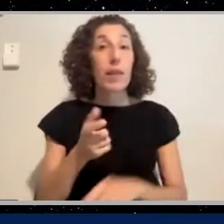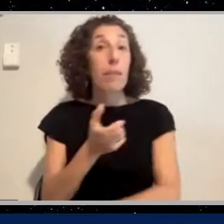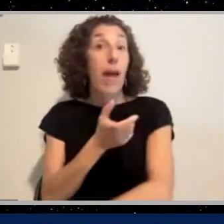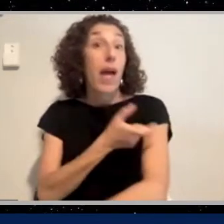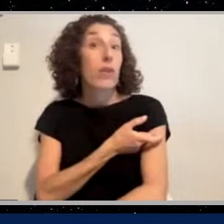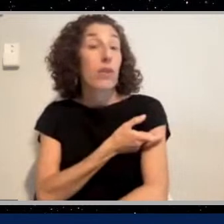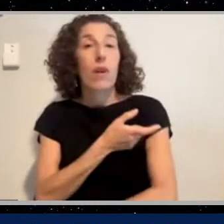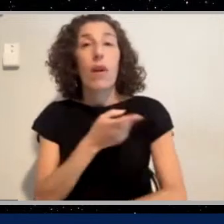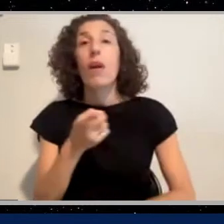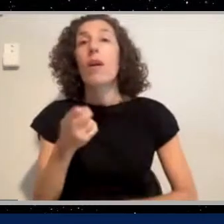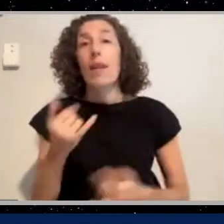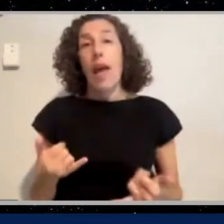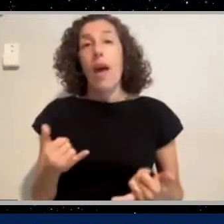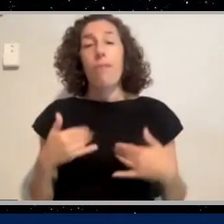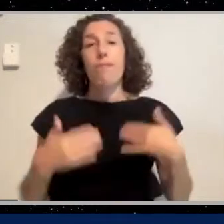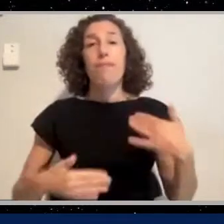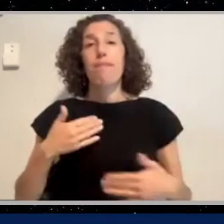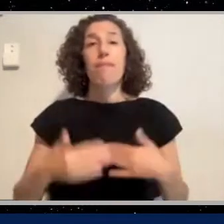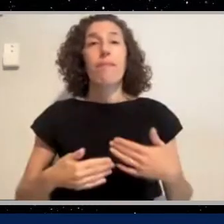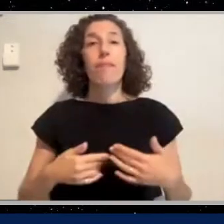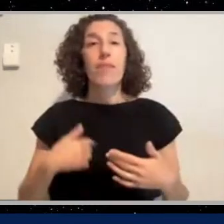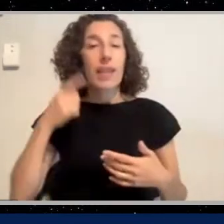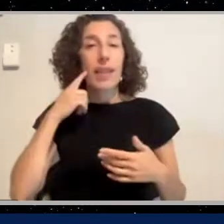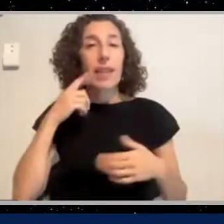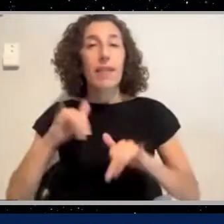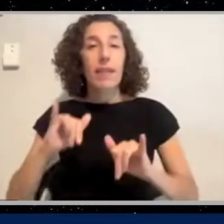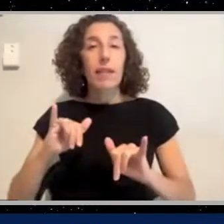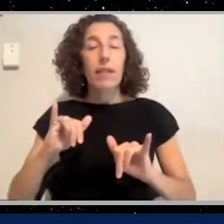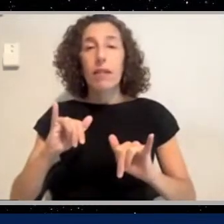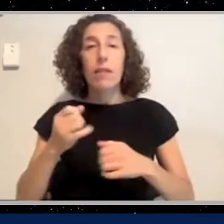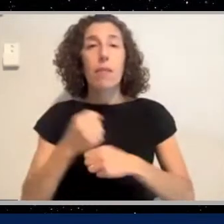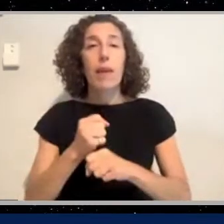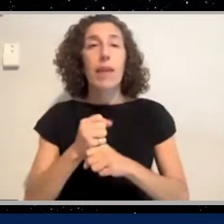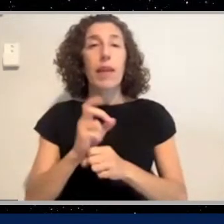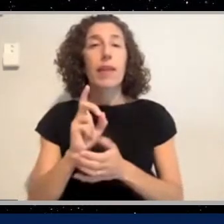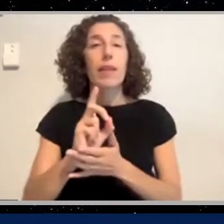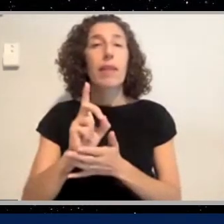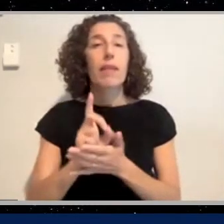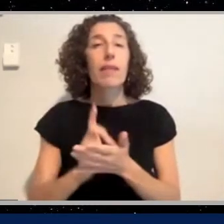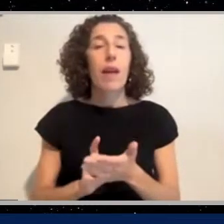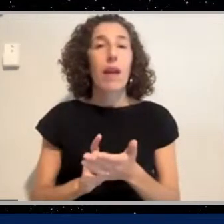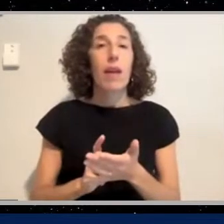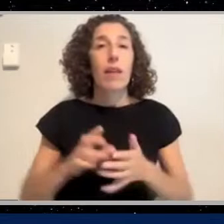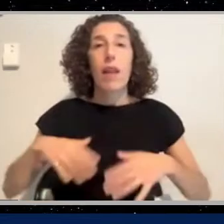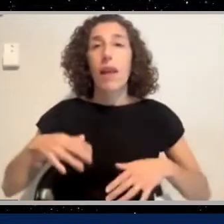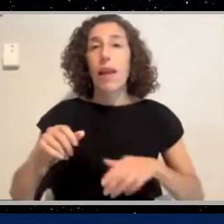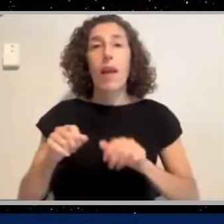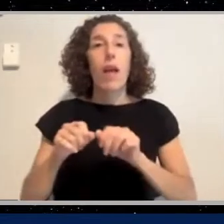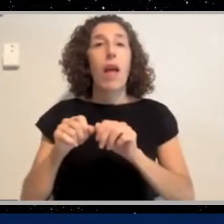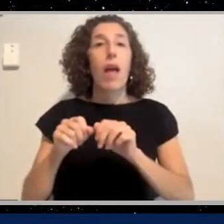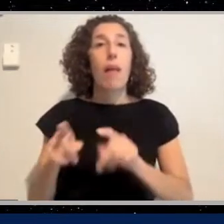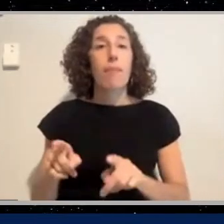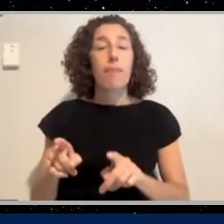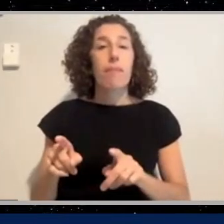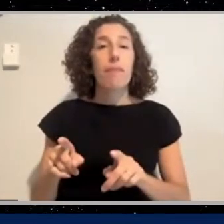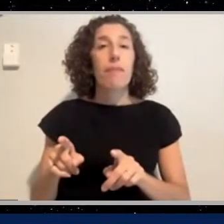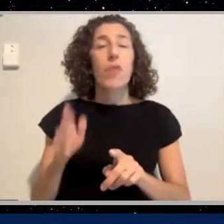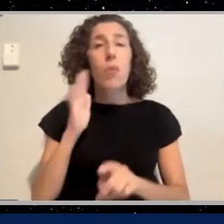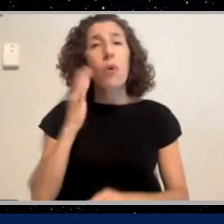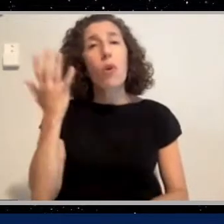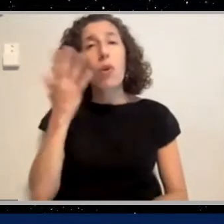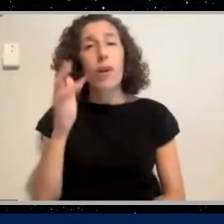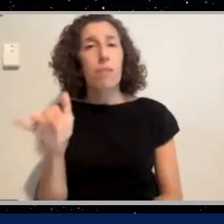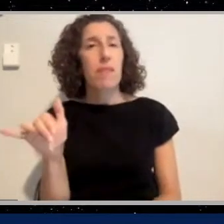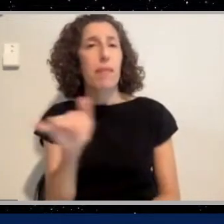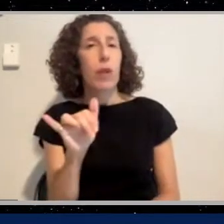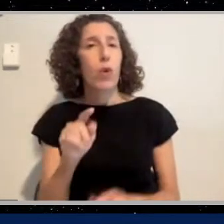they could actually get it out. I suspect that it will be very similar to the first one, because all of the things that